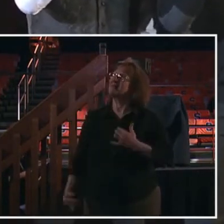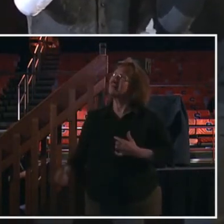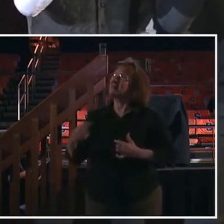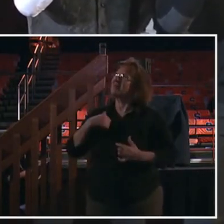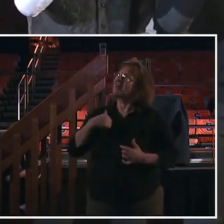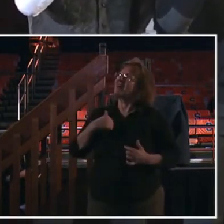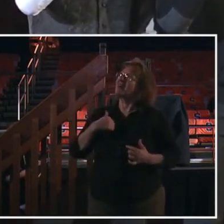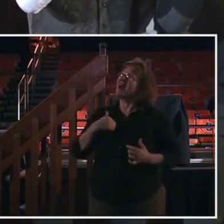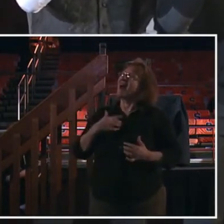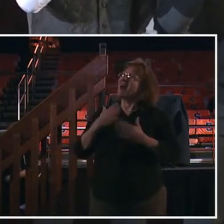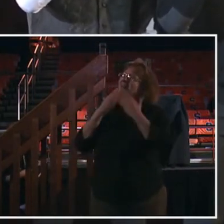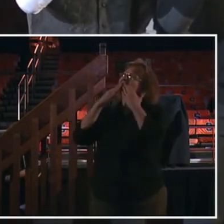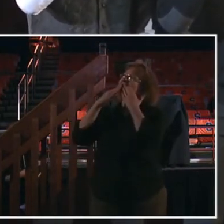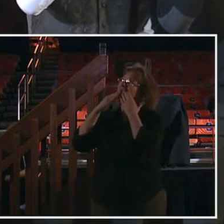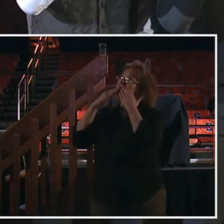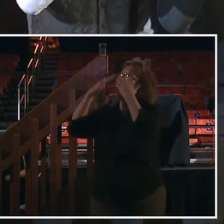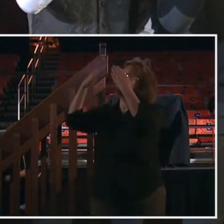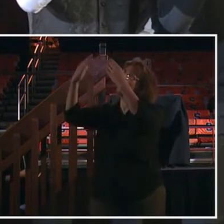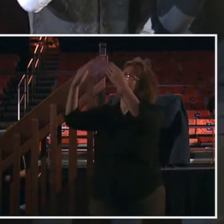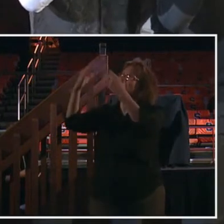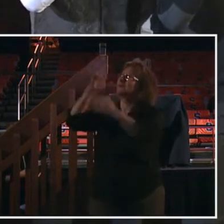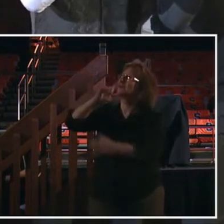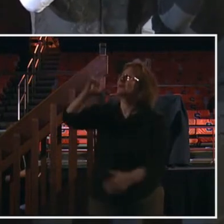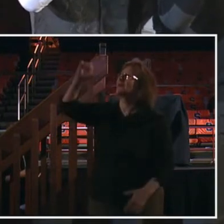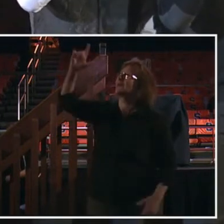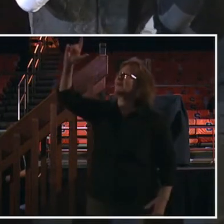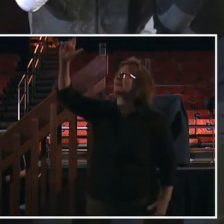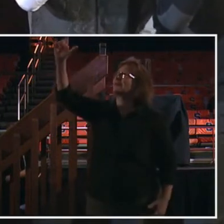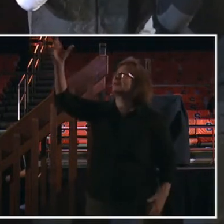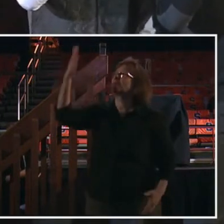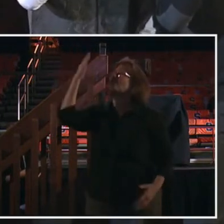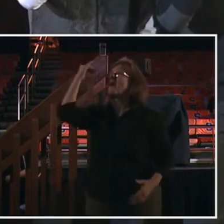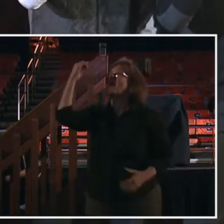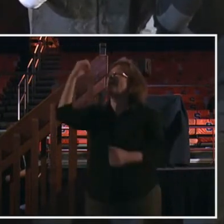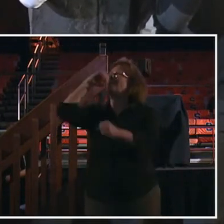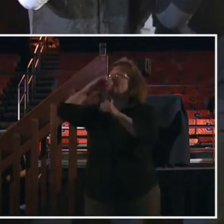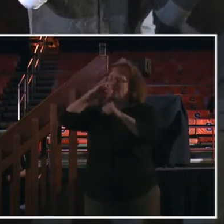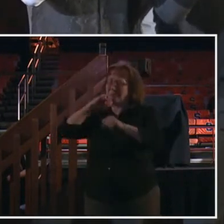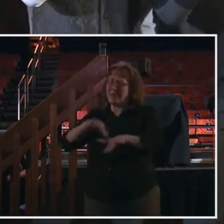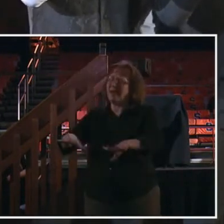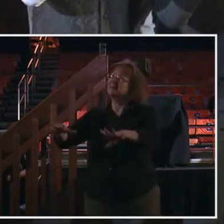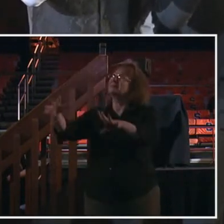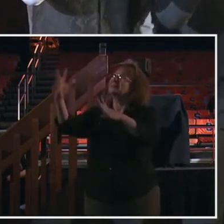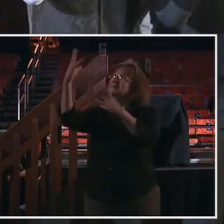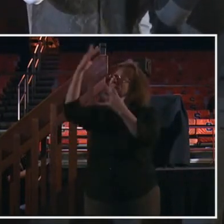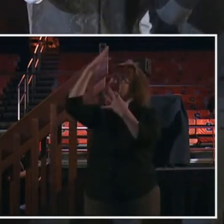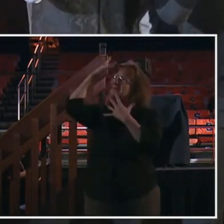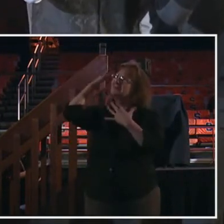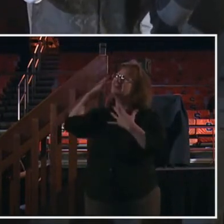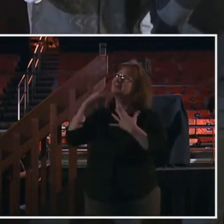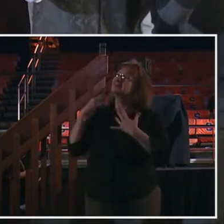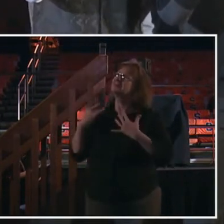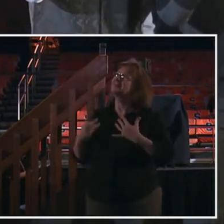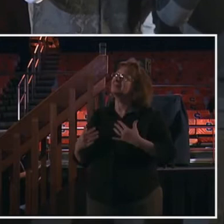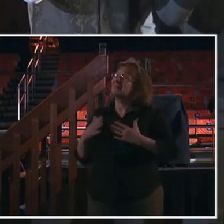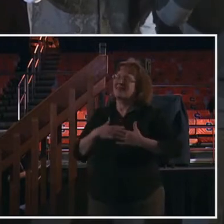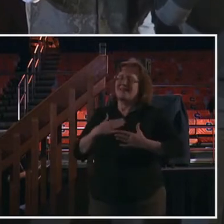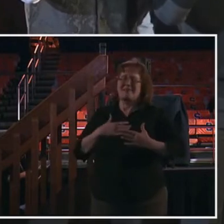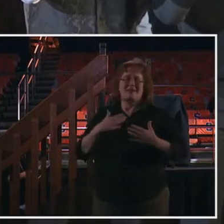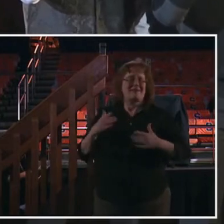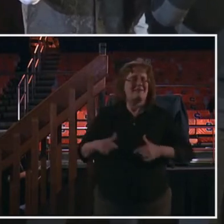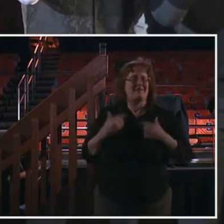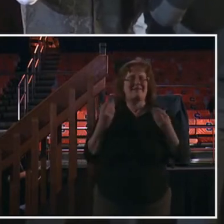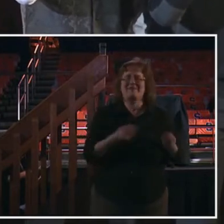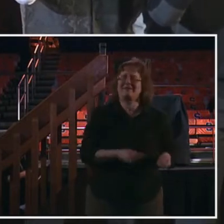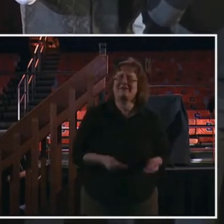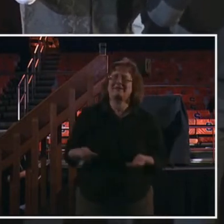I'm so grateful for my blessings, giving you all